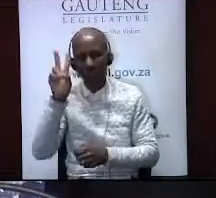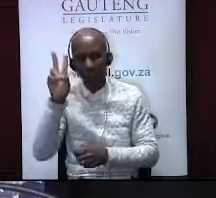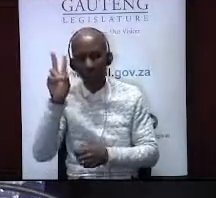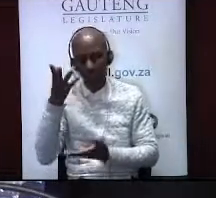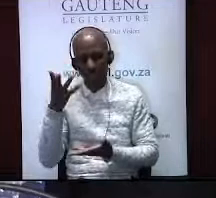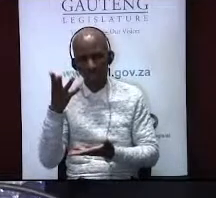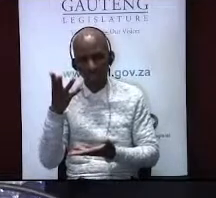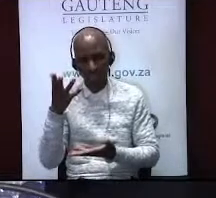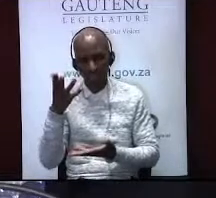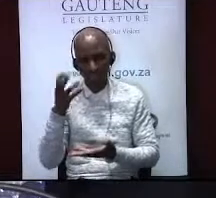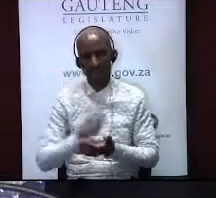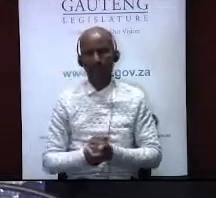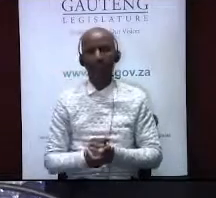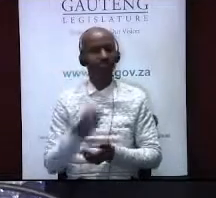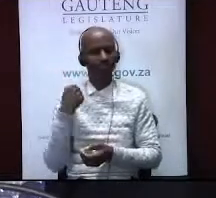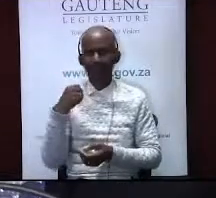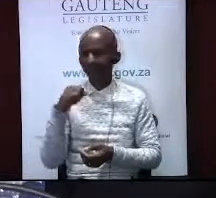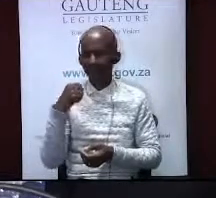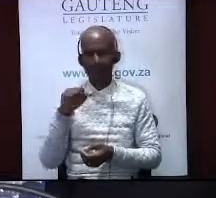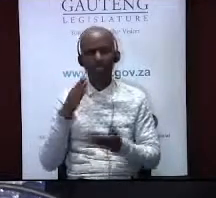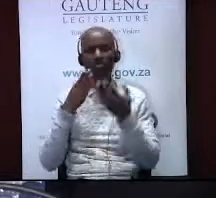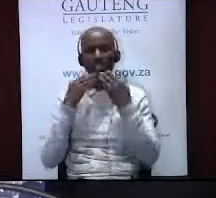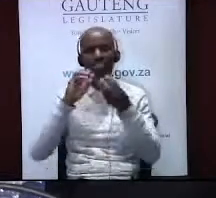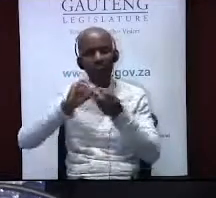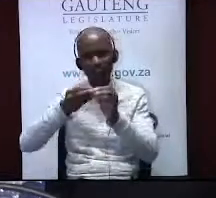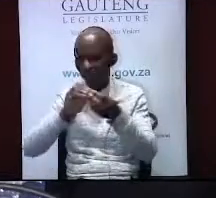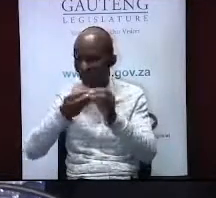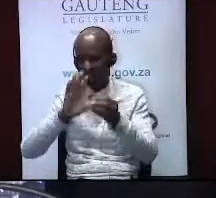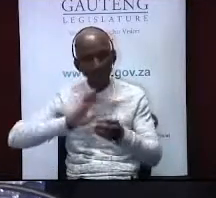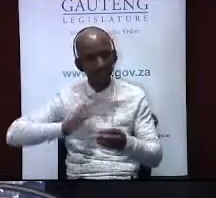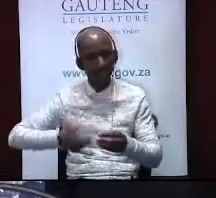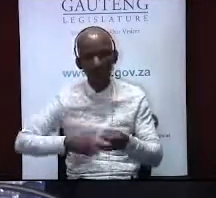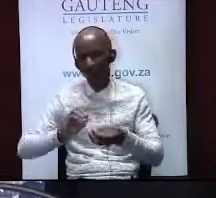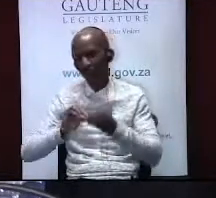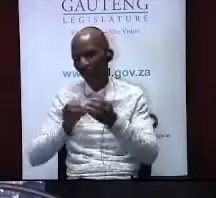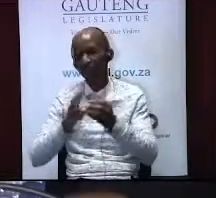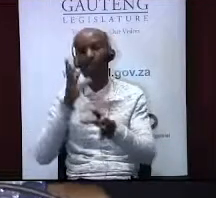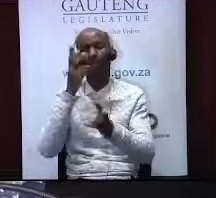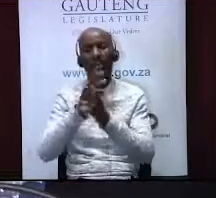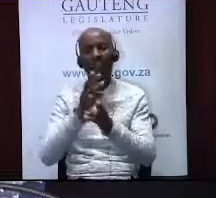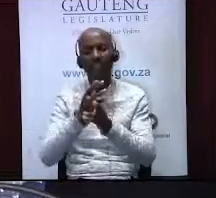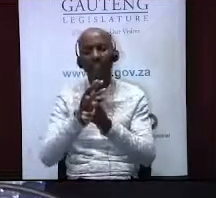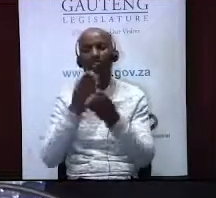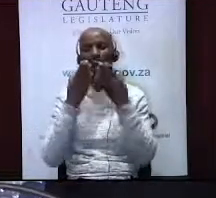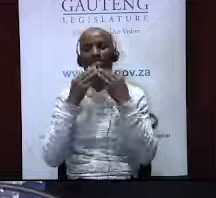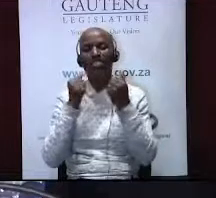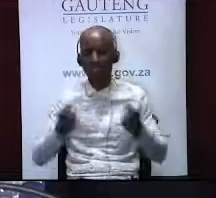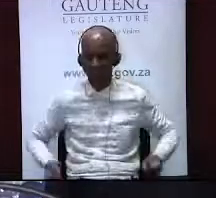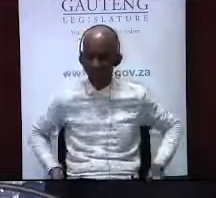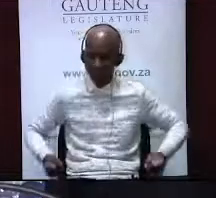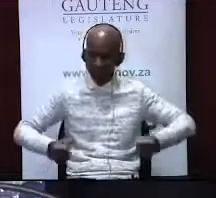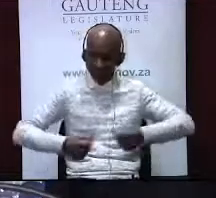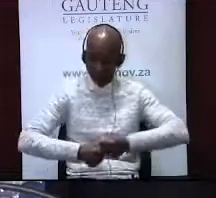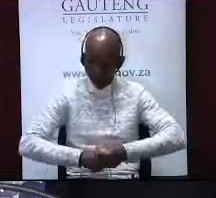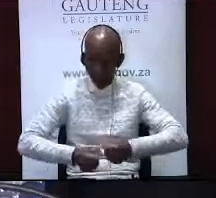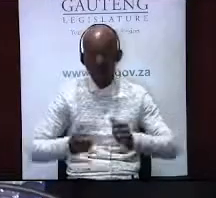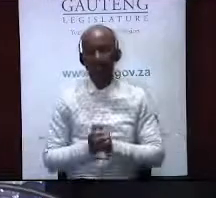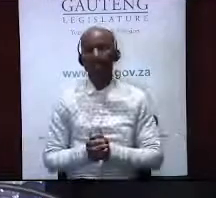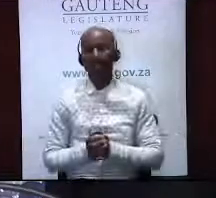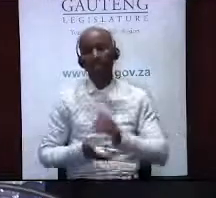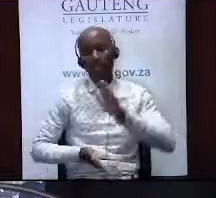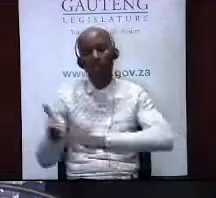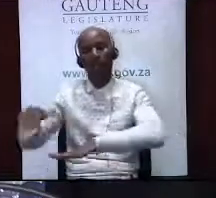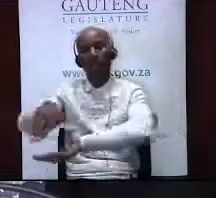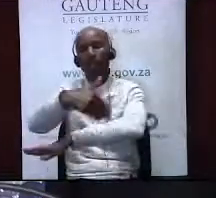tumba tung. Ari luki saying, bomme. Bomme ritlamendi chale matekeng. And